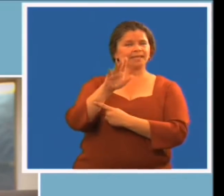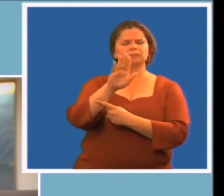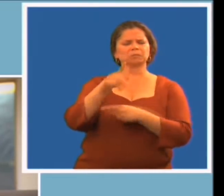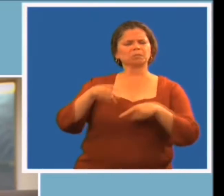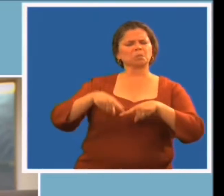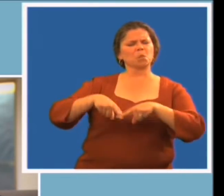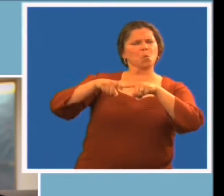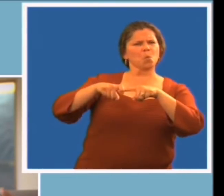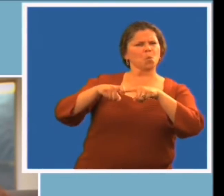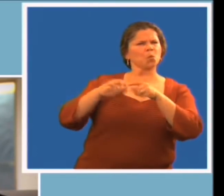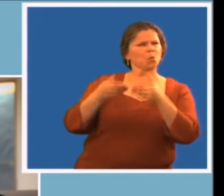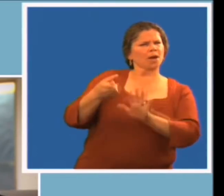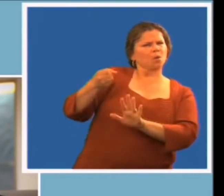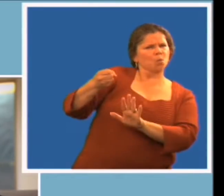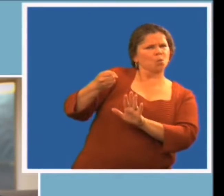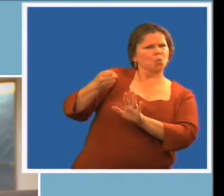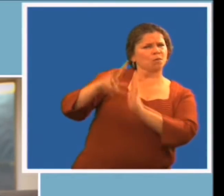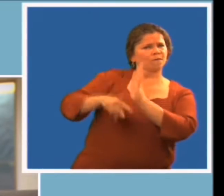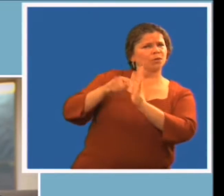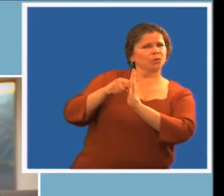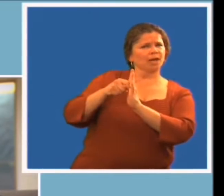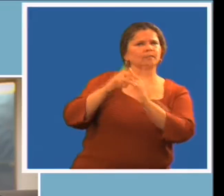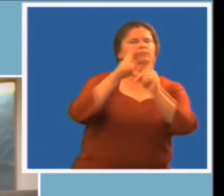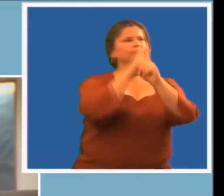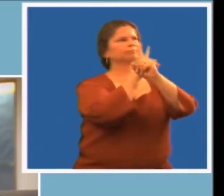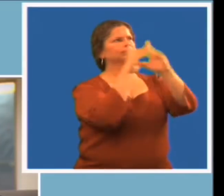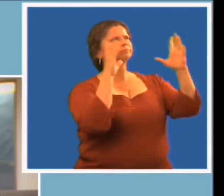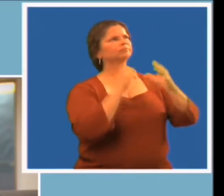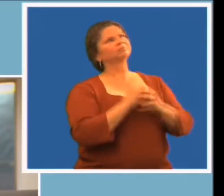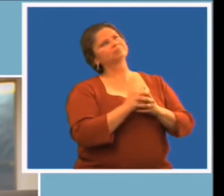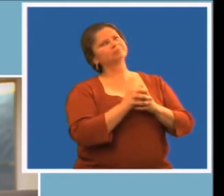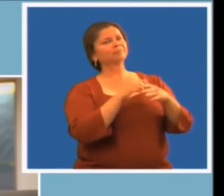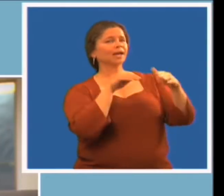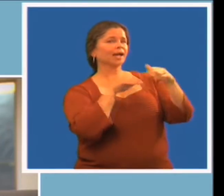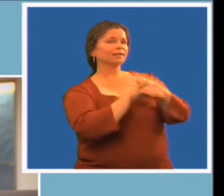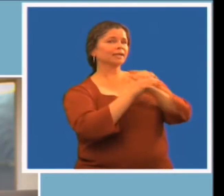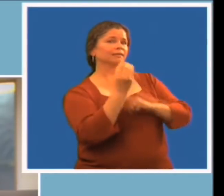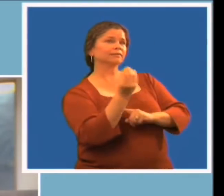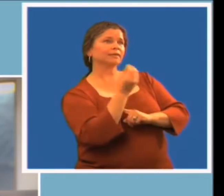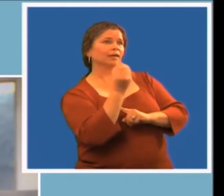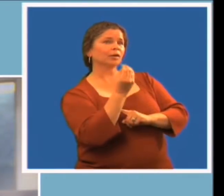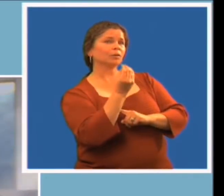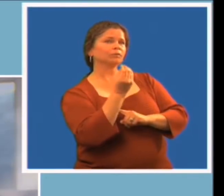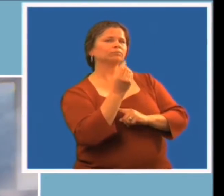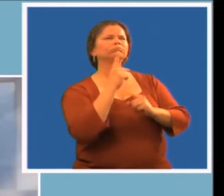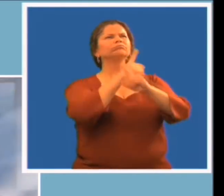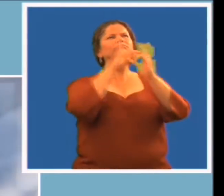2025. What could you do in your role in the school board to help make that happen?